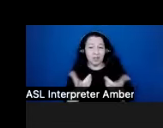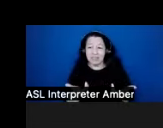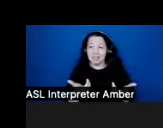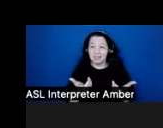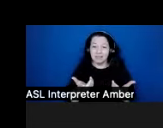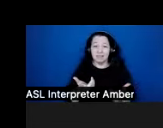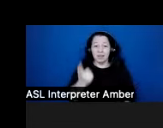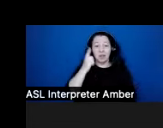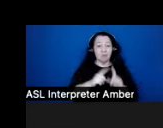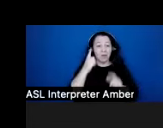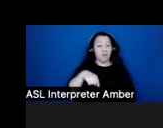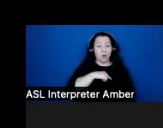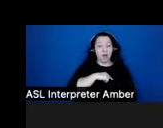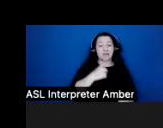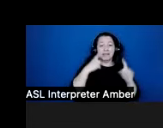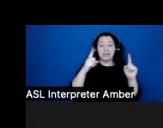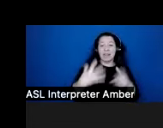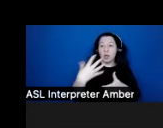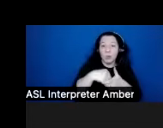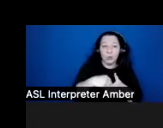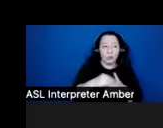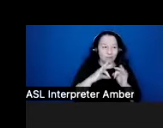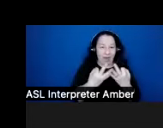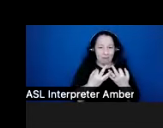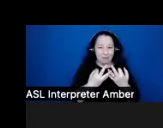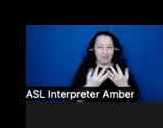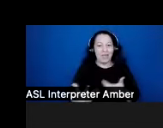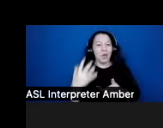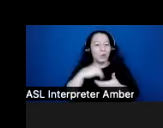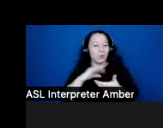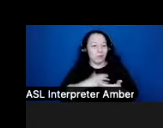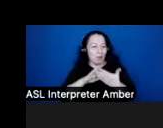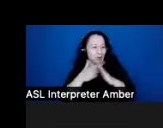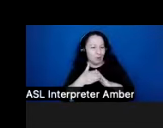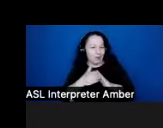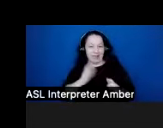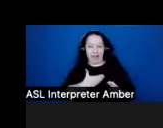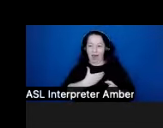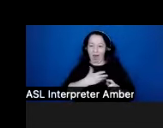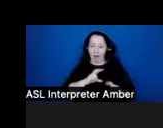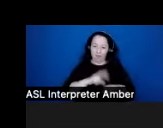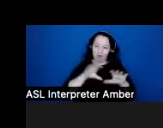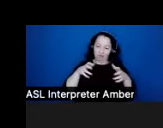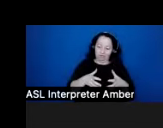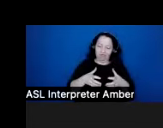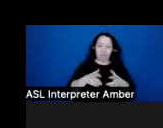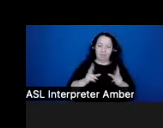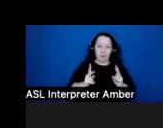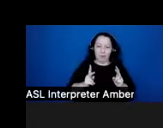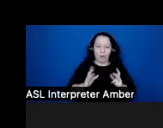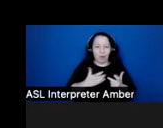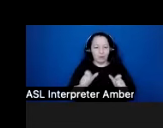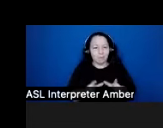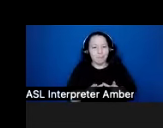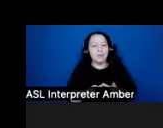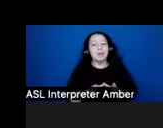for us, like success really does include family and our communities and our nations, right? And there's a disconnect between